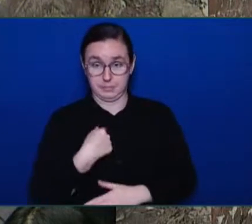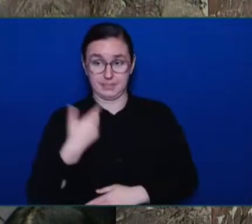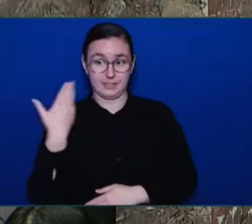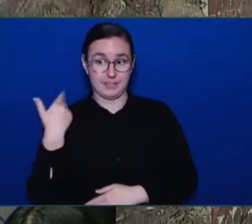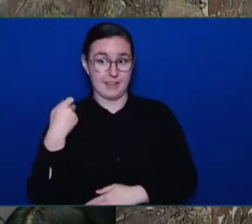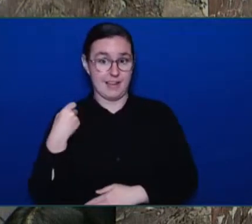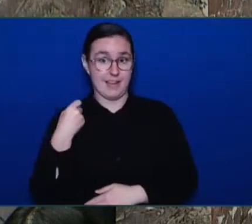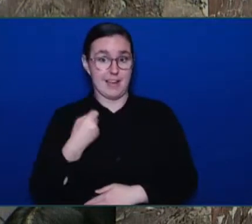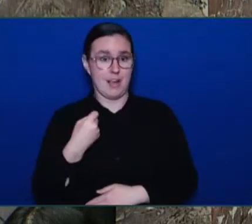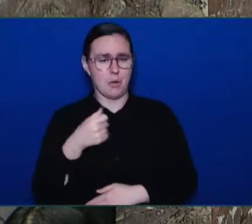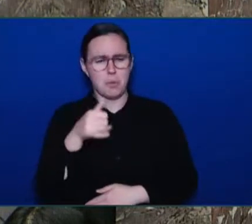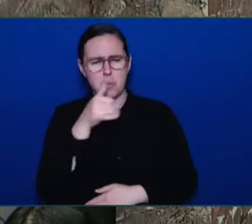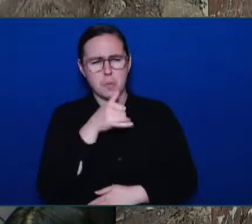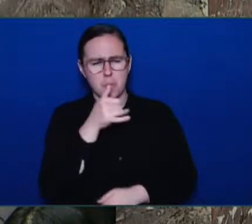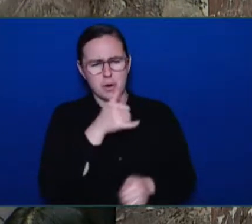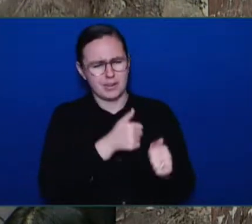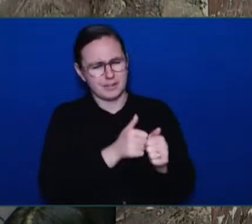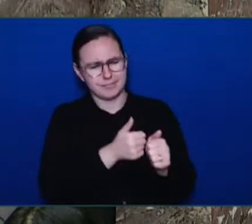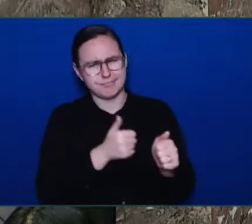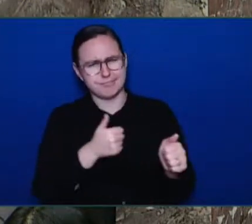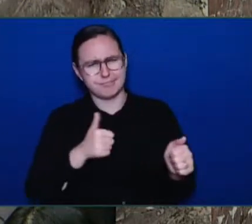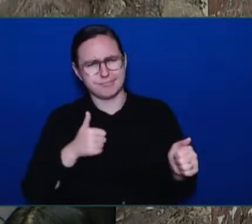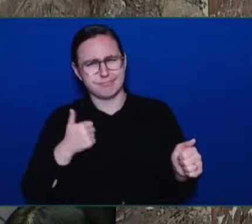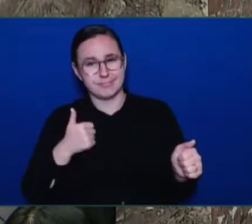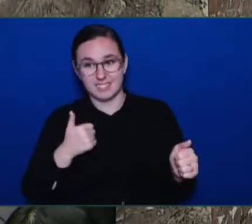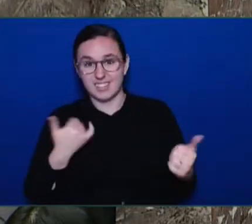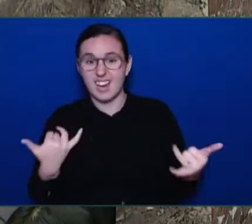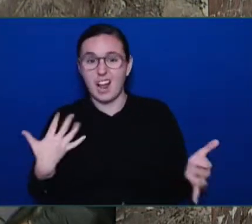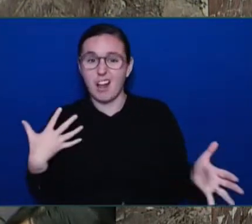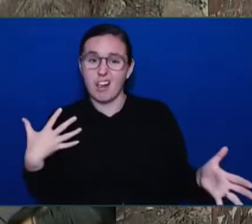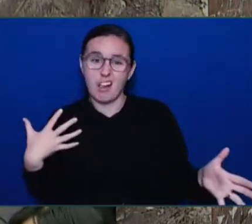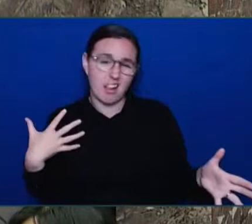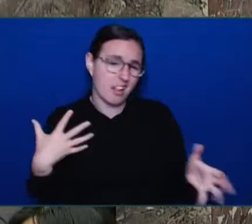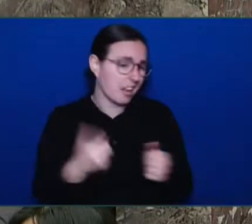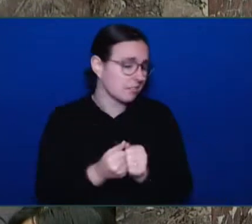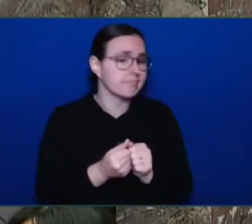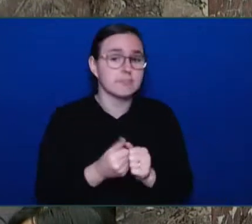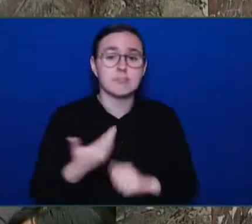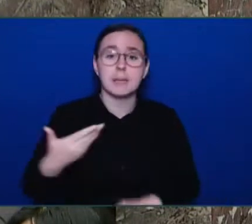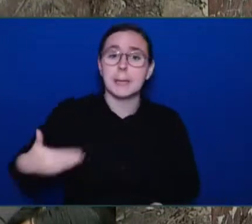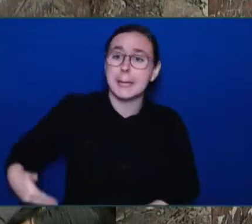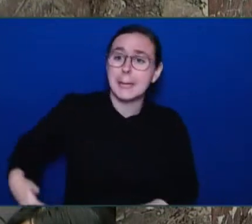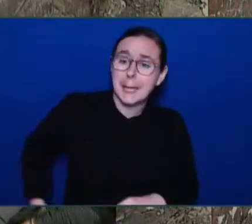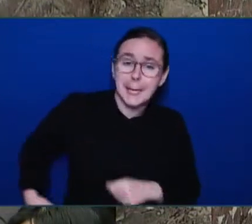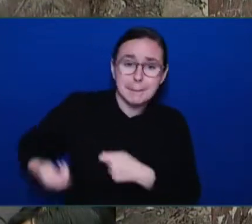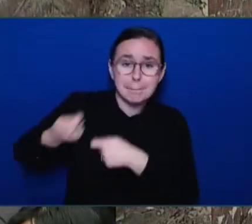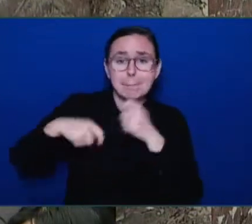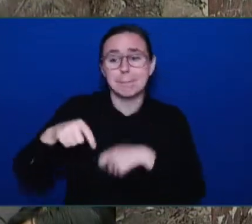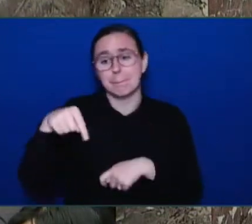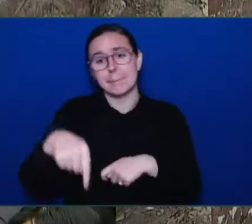surgery, we're number 1. Where we did, well, Honourable Speaker, we count these things. And that's